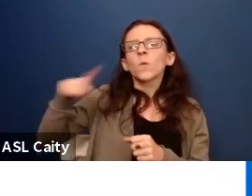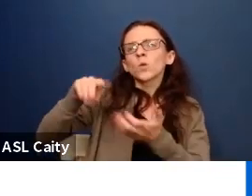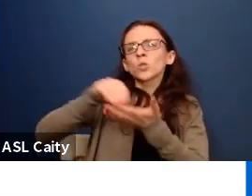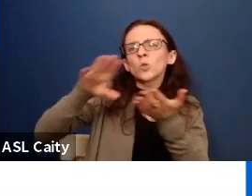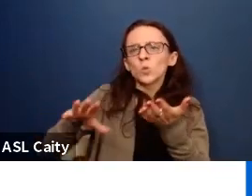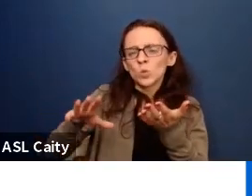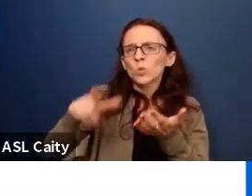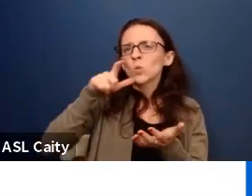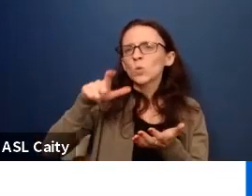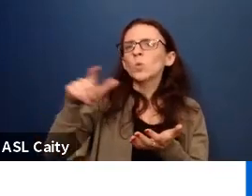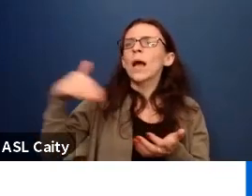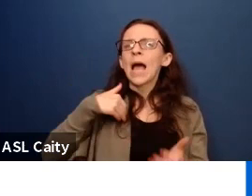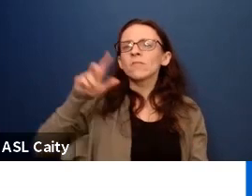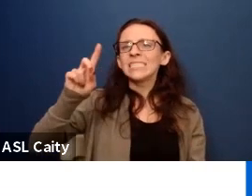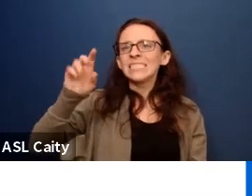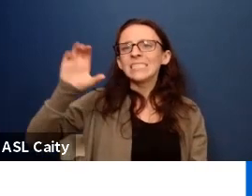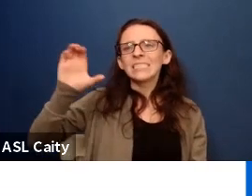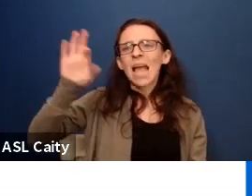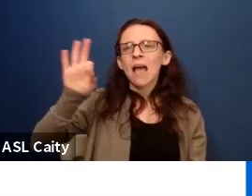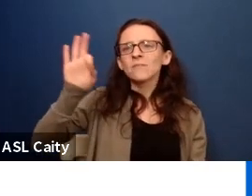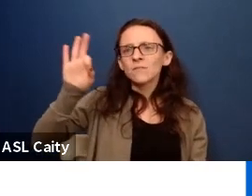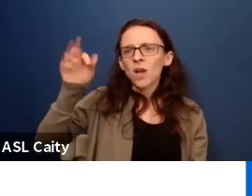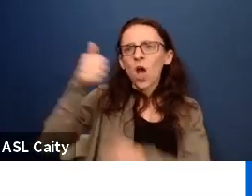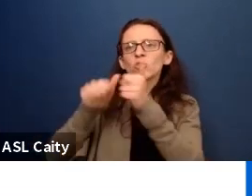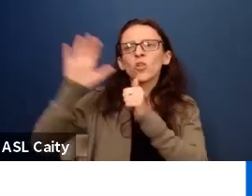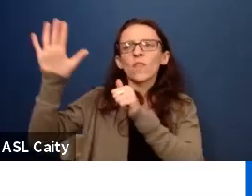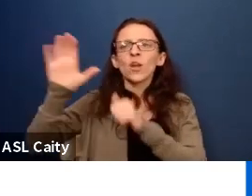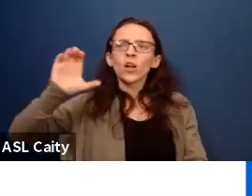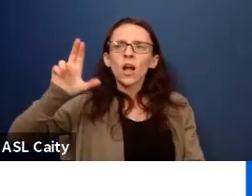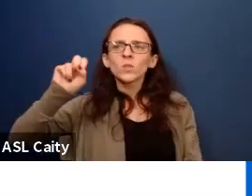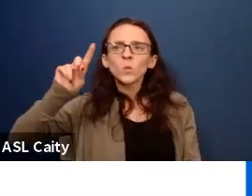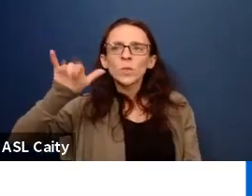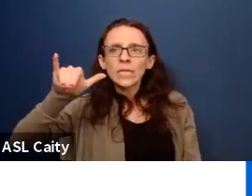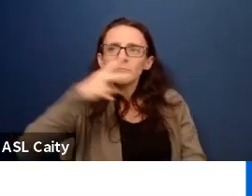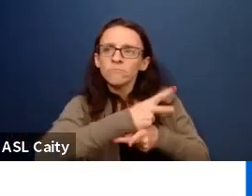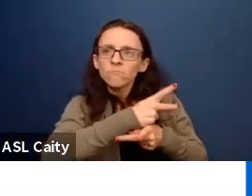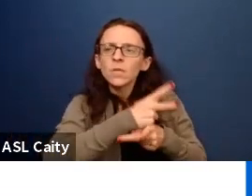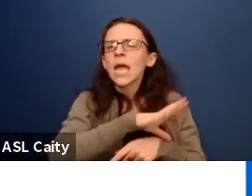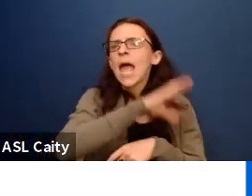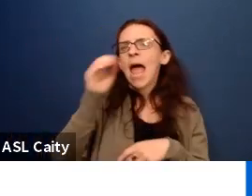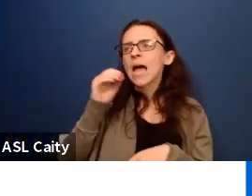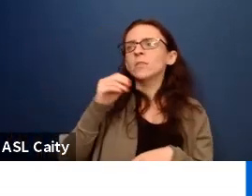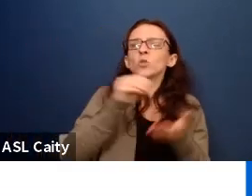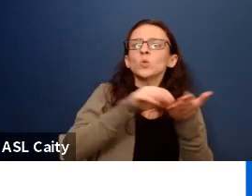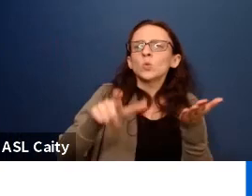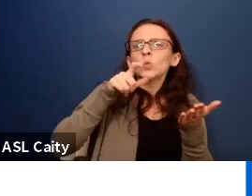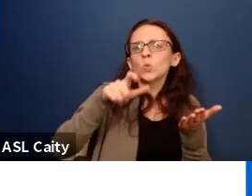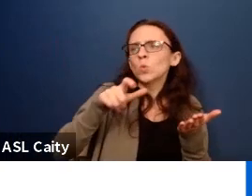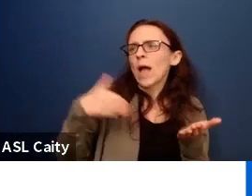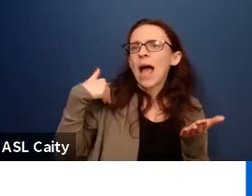students in DCF custody and students impacted by housing